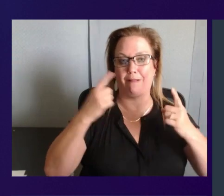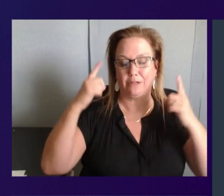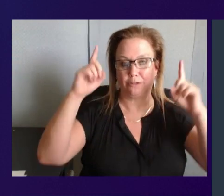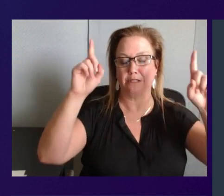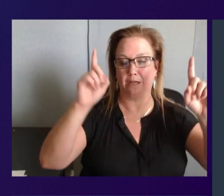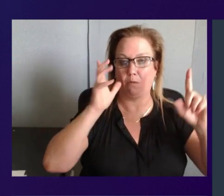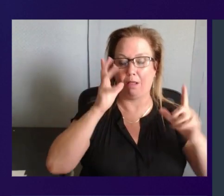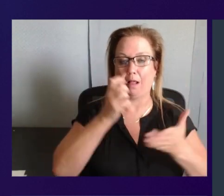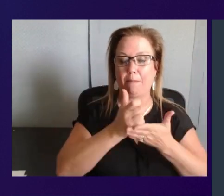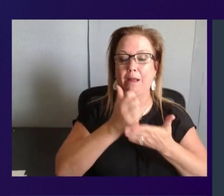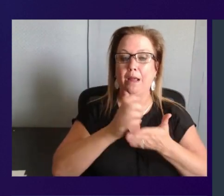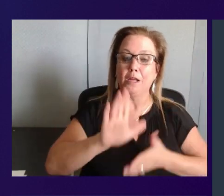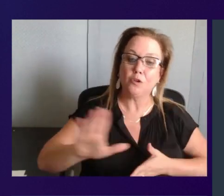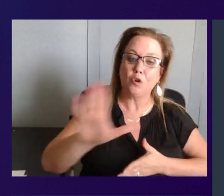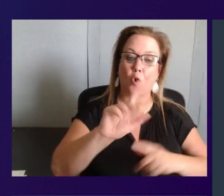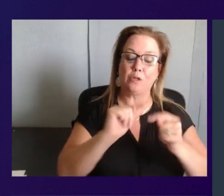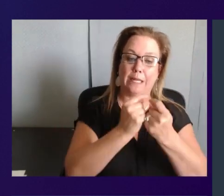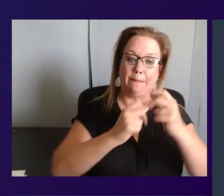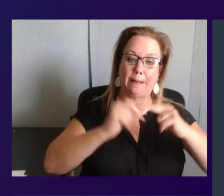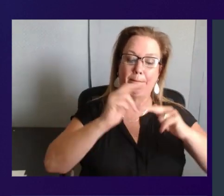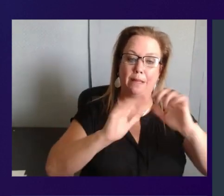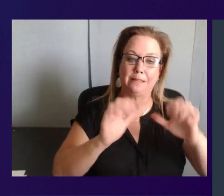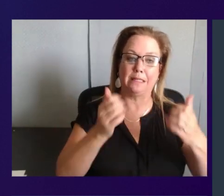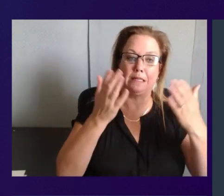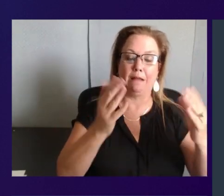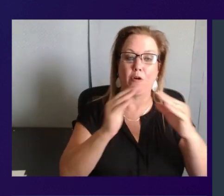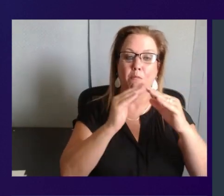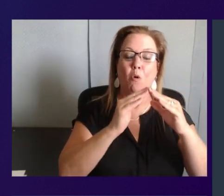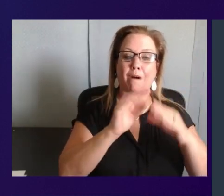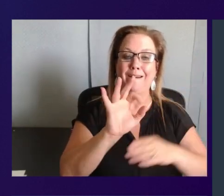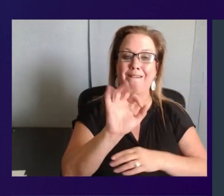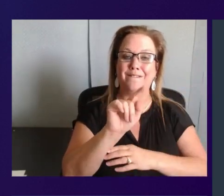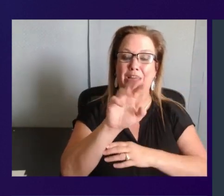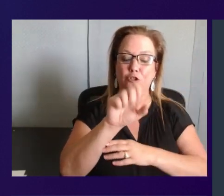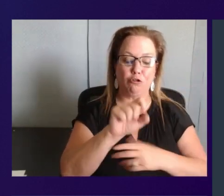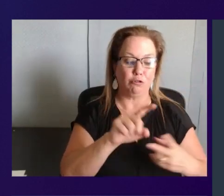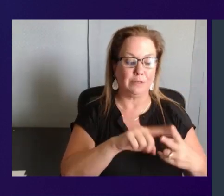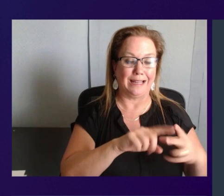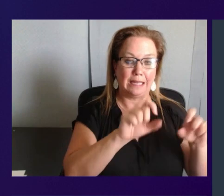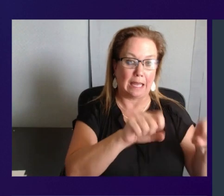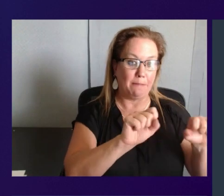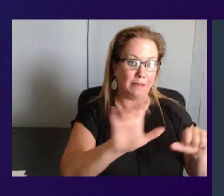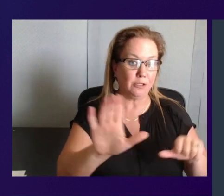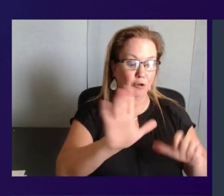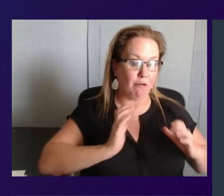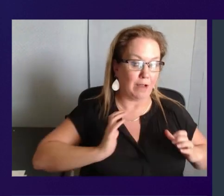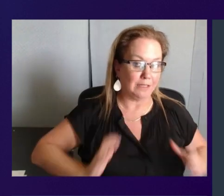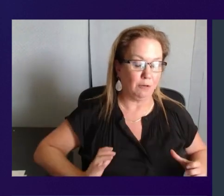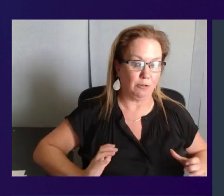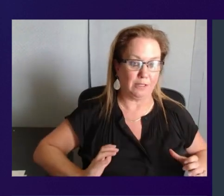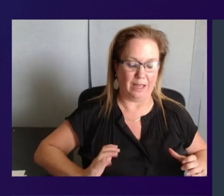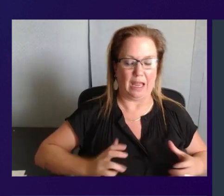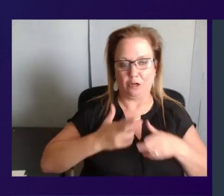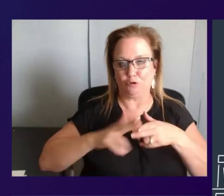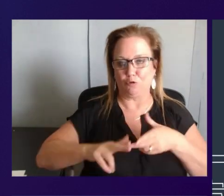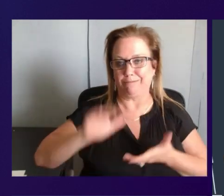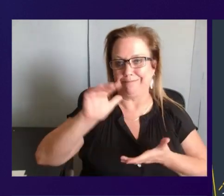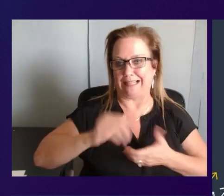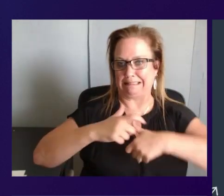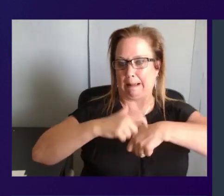which enables you and your teams to build and deliver more features, capabilities to your customers, and do it in a shorter amount of